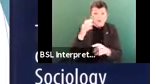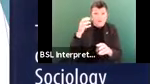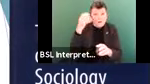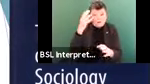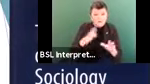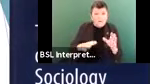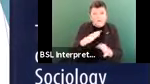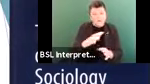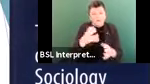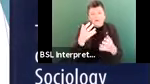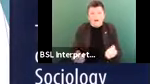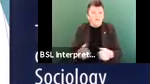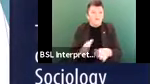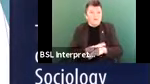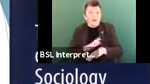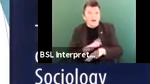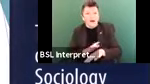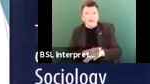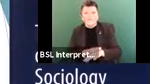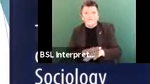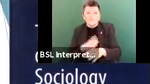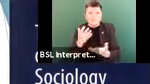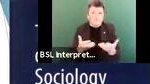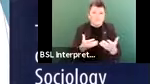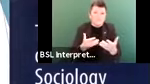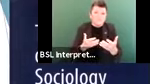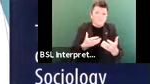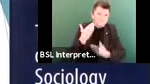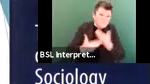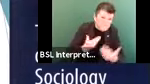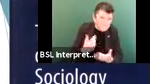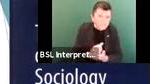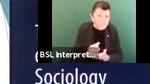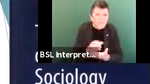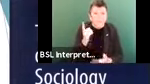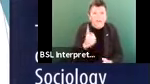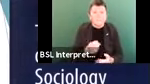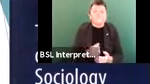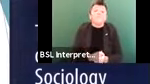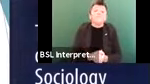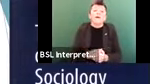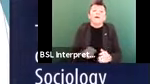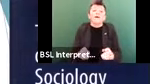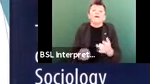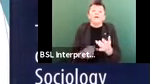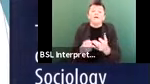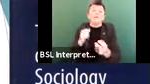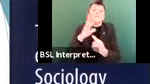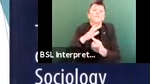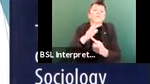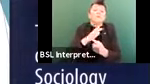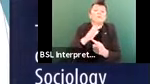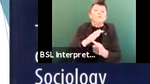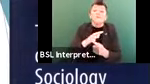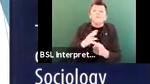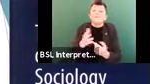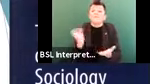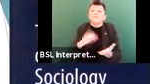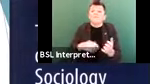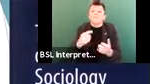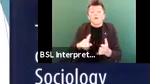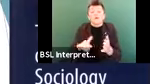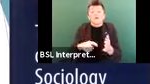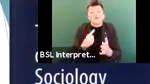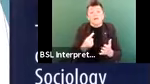have no time to insist on that. An important aspect also of the Journal of Chinese Sociology is